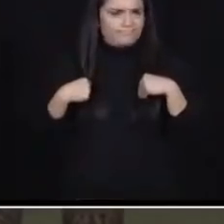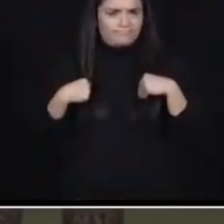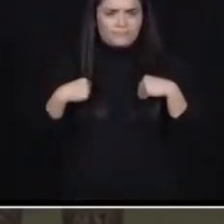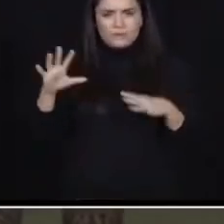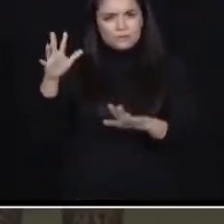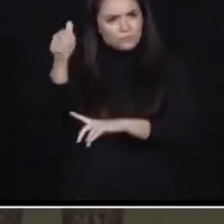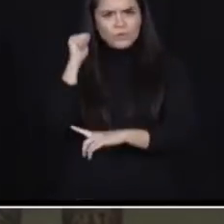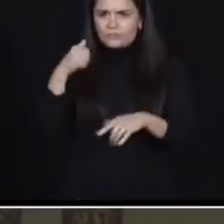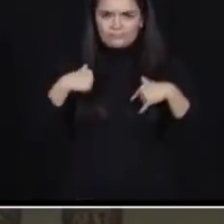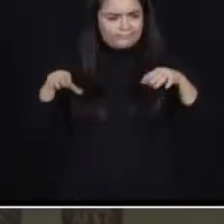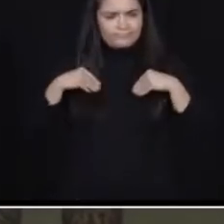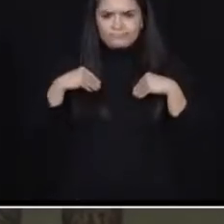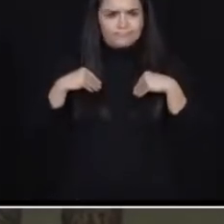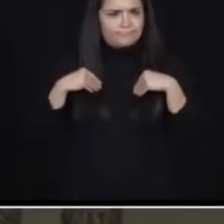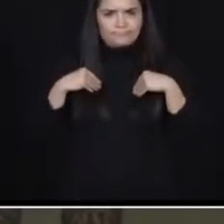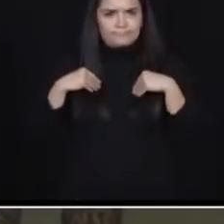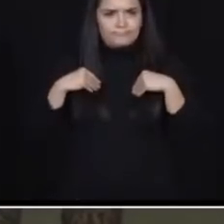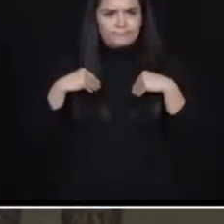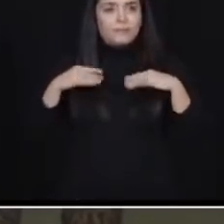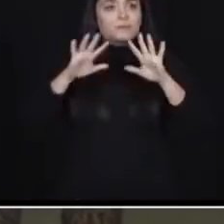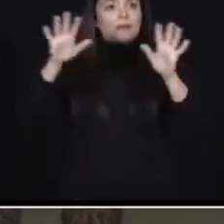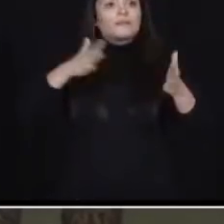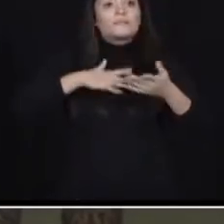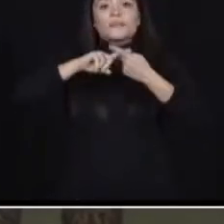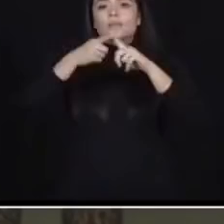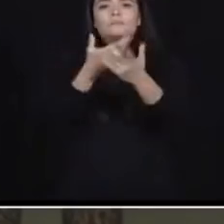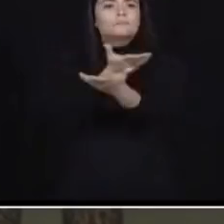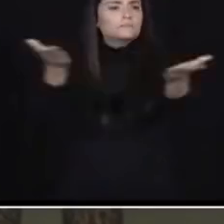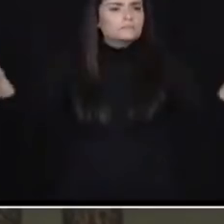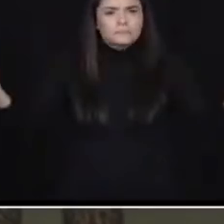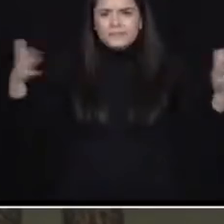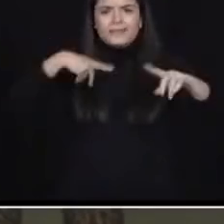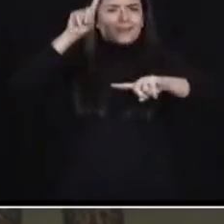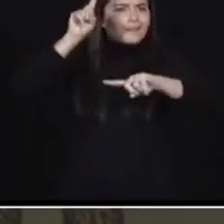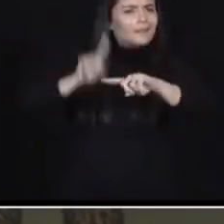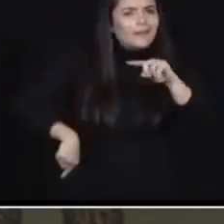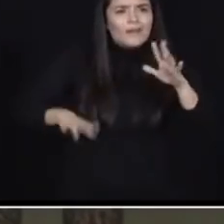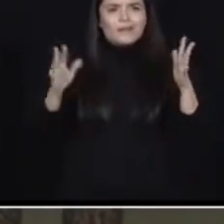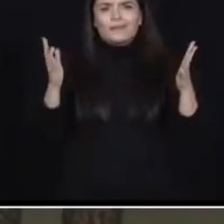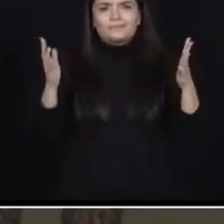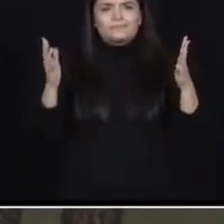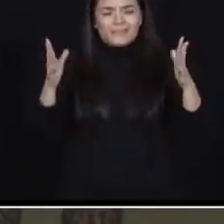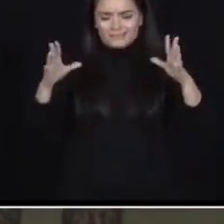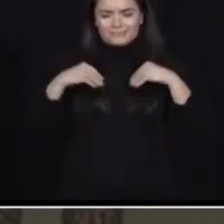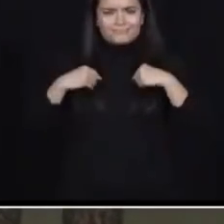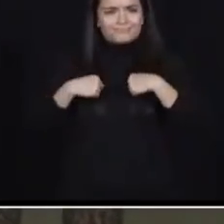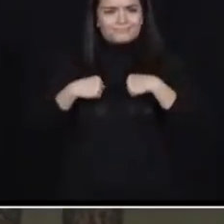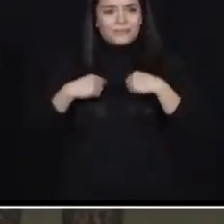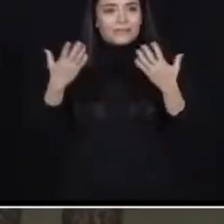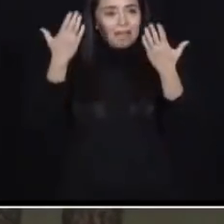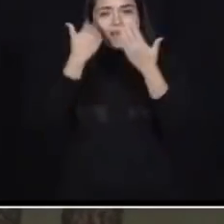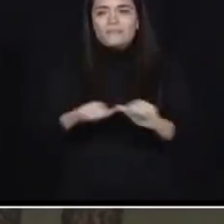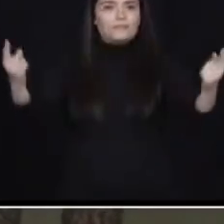that. My friends, we can't let that happen. We must do whatever it takes to